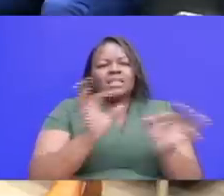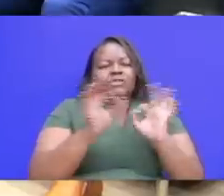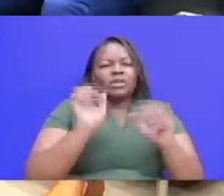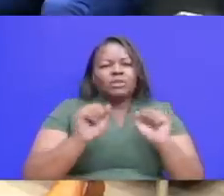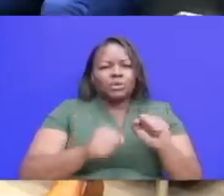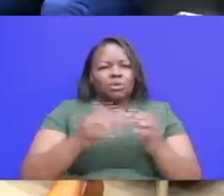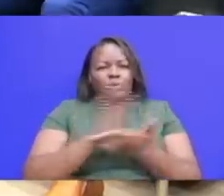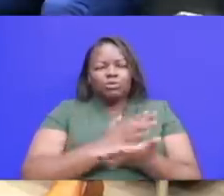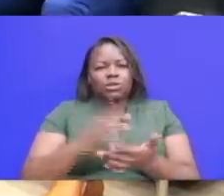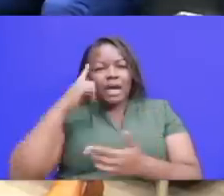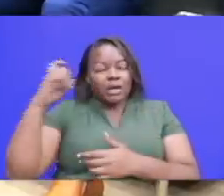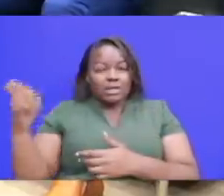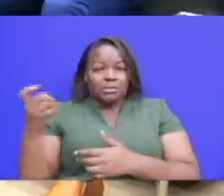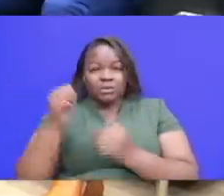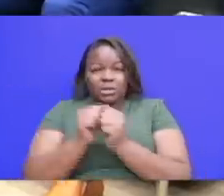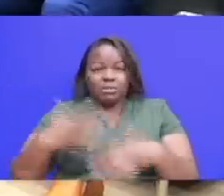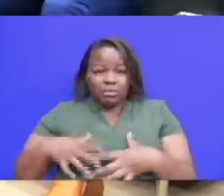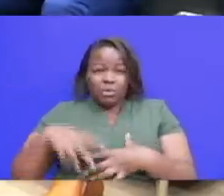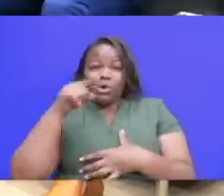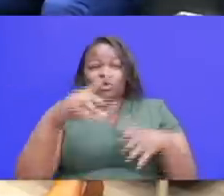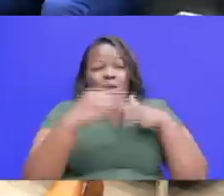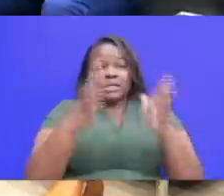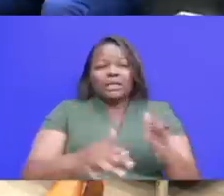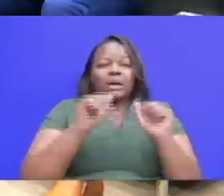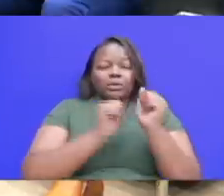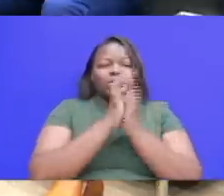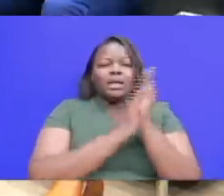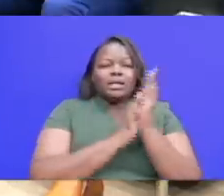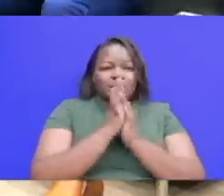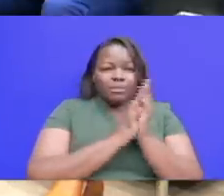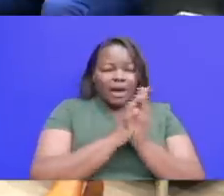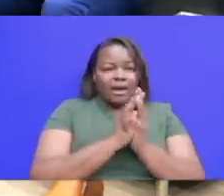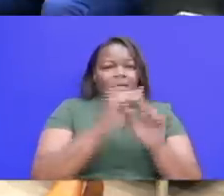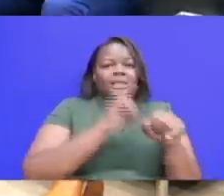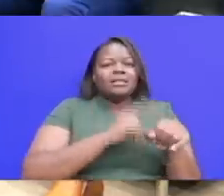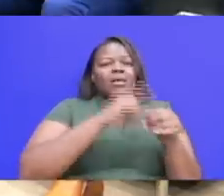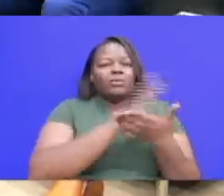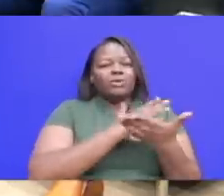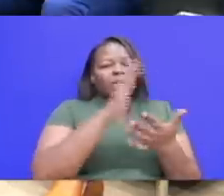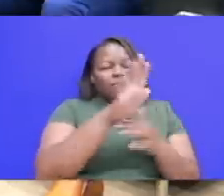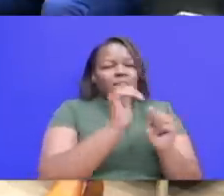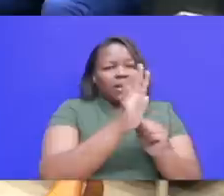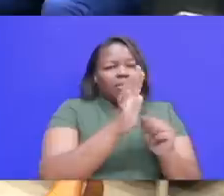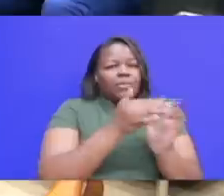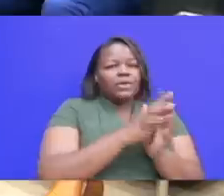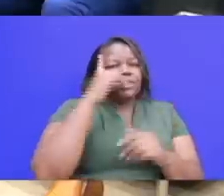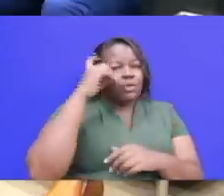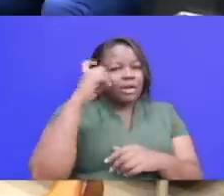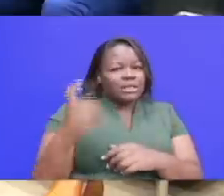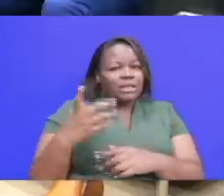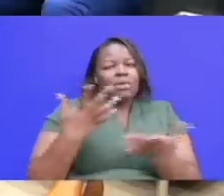Mm-hmm. As a leader, you can only inspire others when you share with them your dream, where you like to take